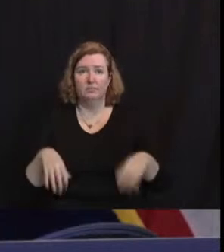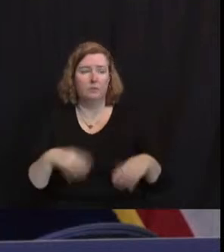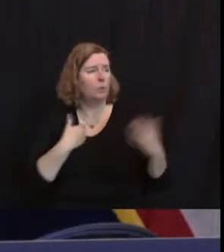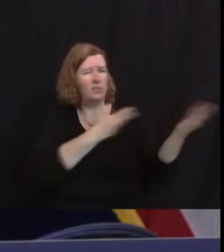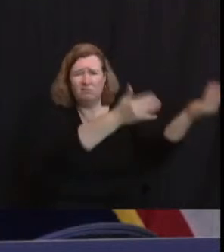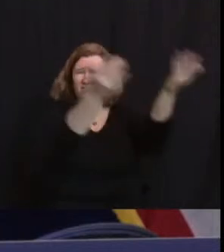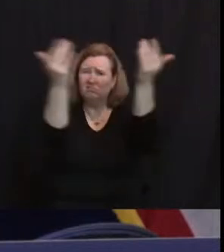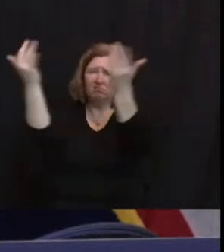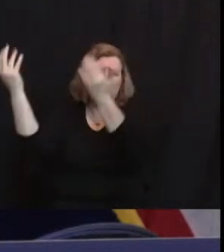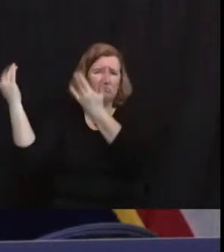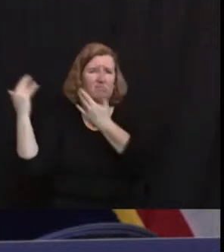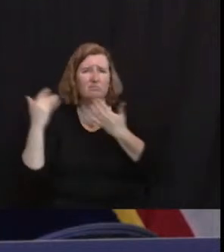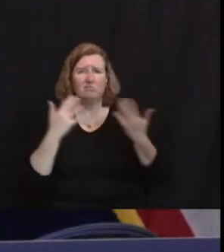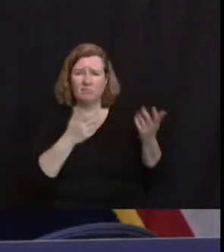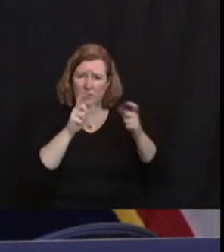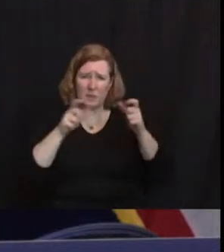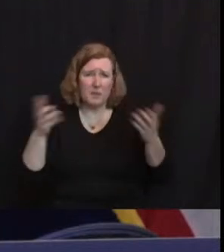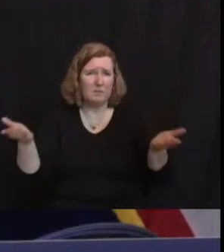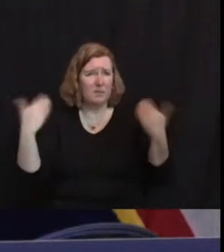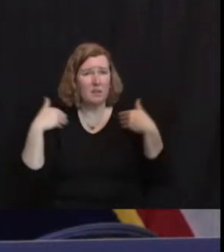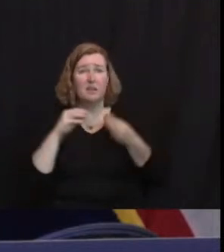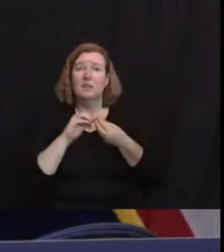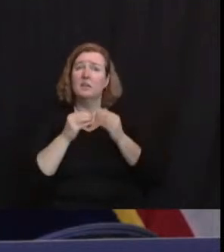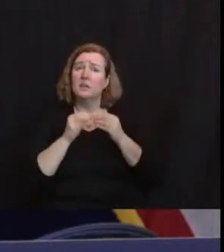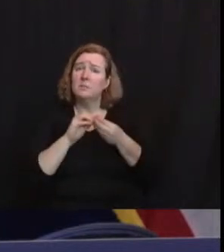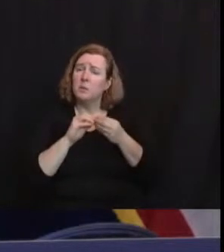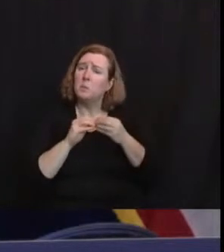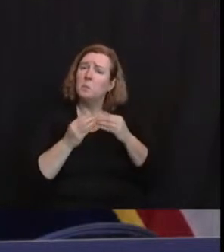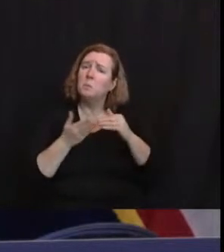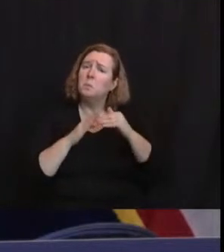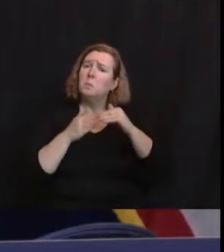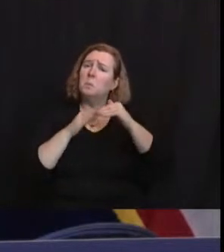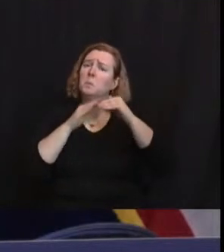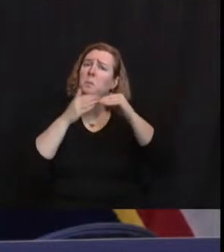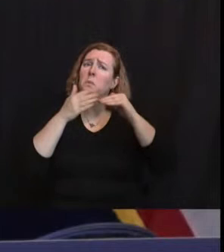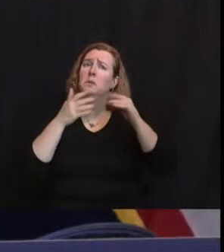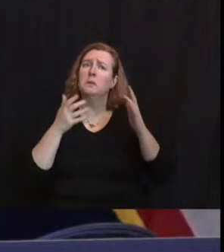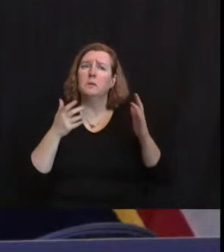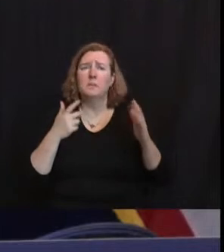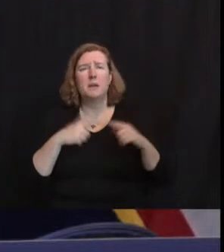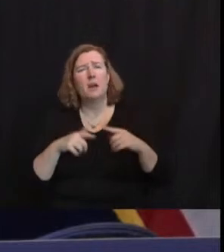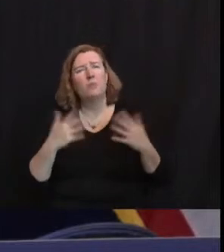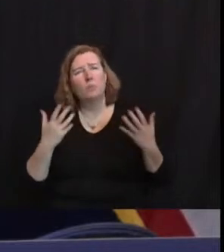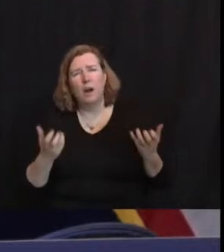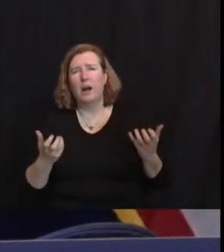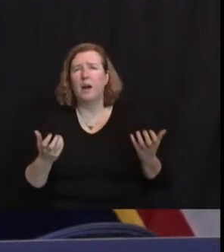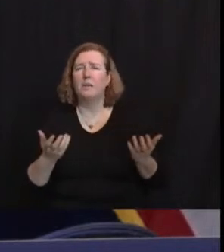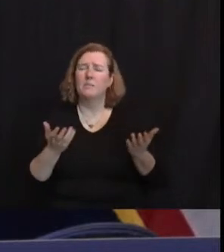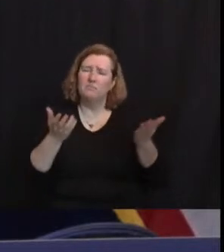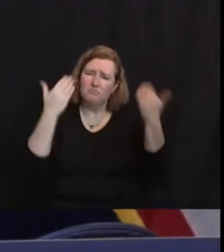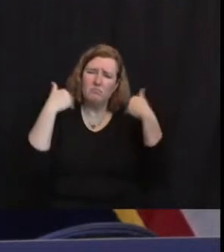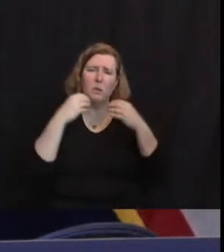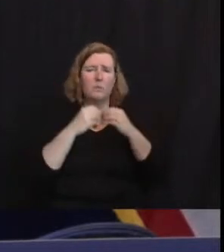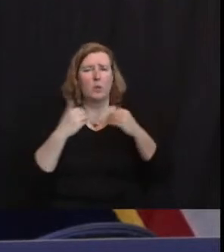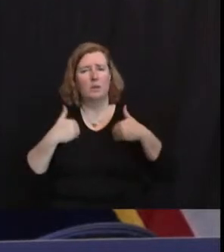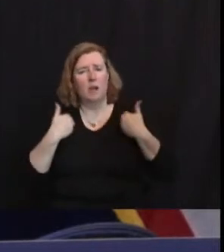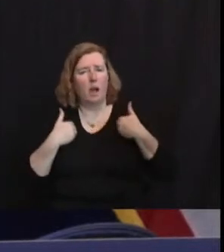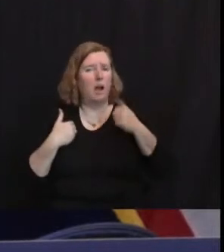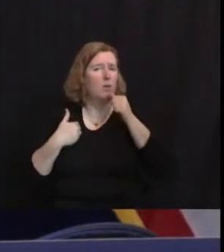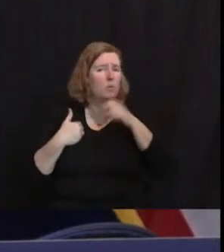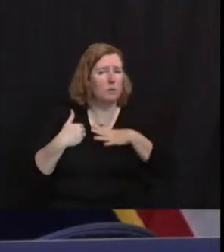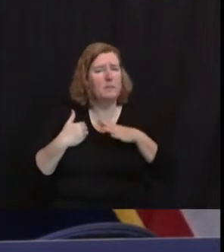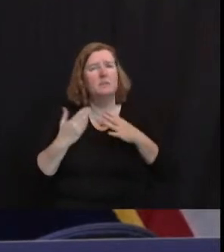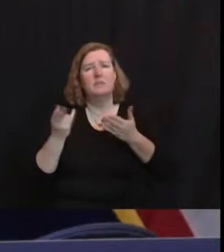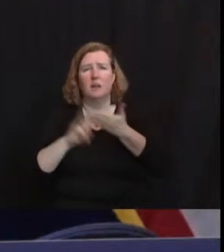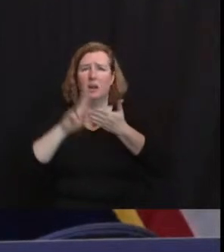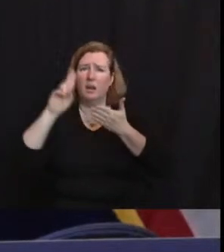few weeks ago. The numbers are trending a little bit higher, but we would like to see as many young men and women sign up,